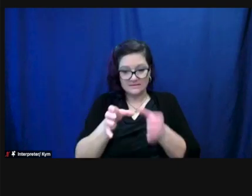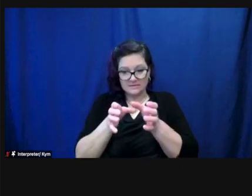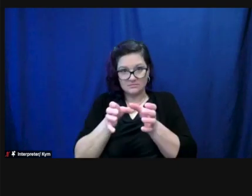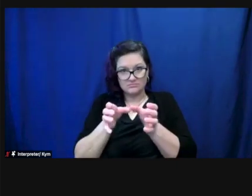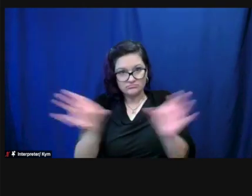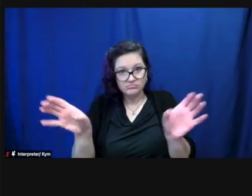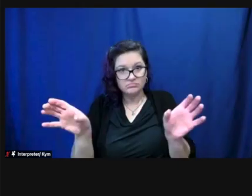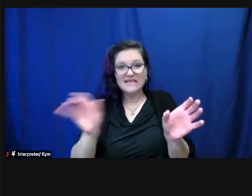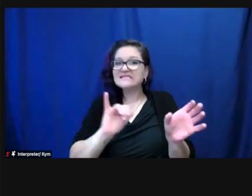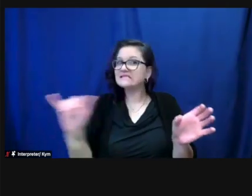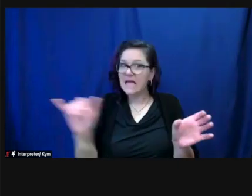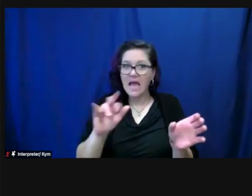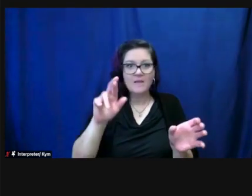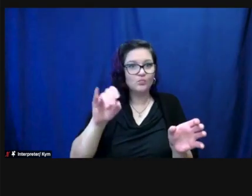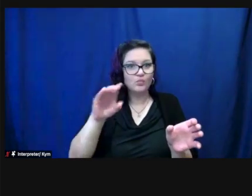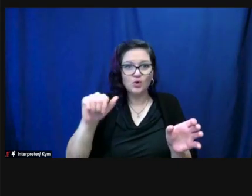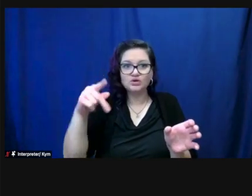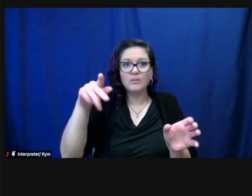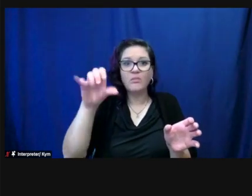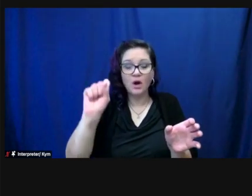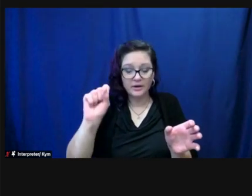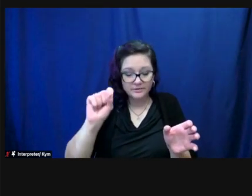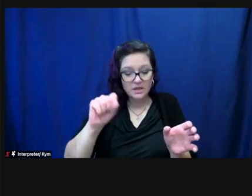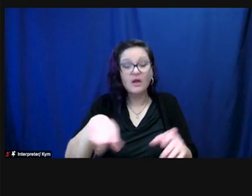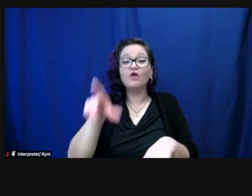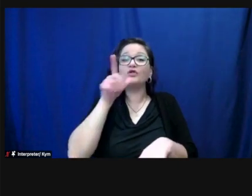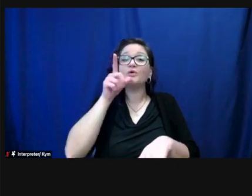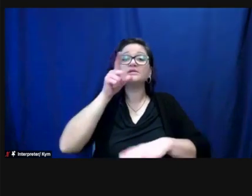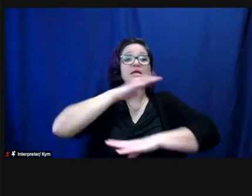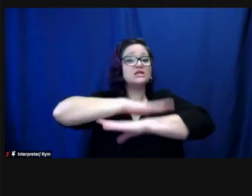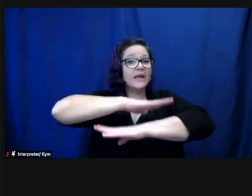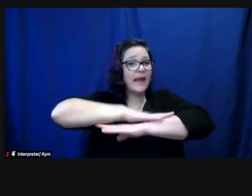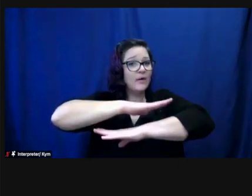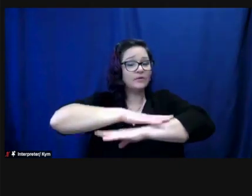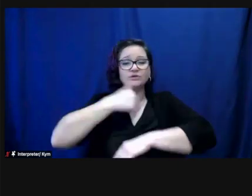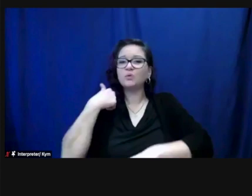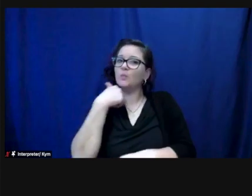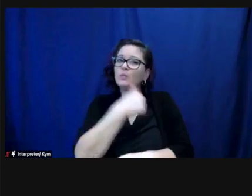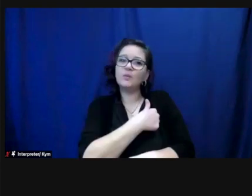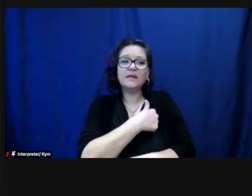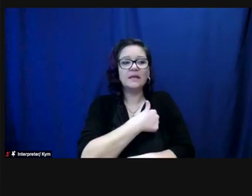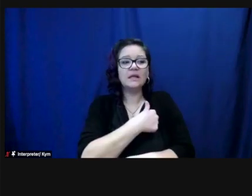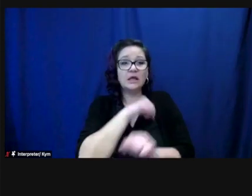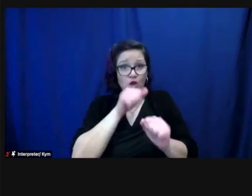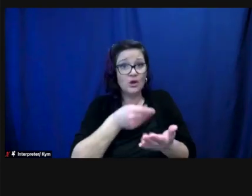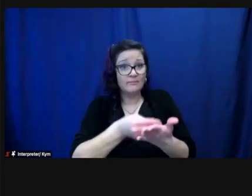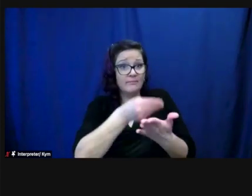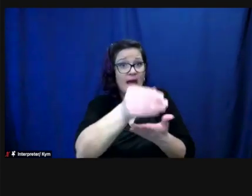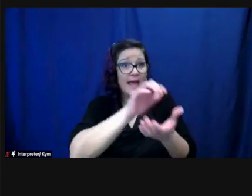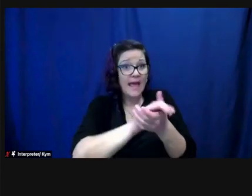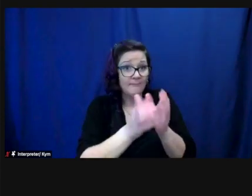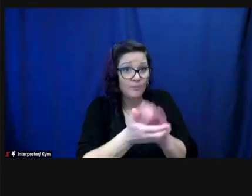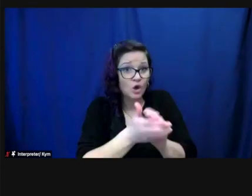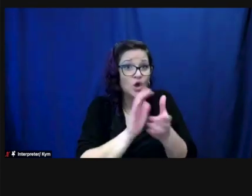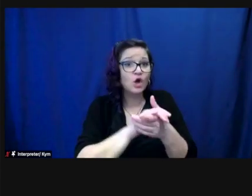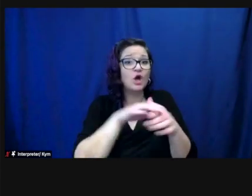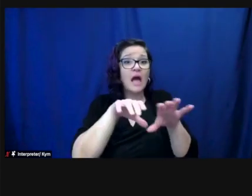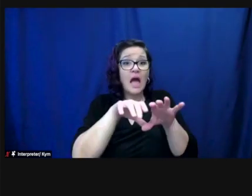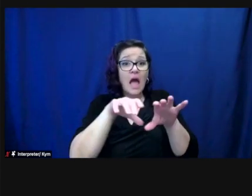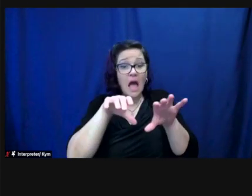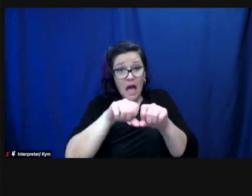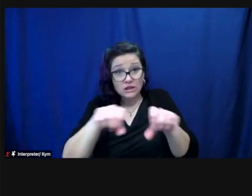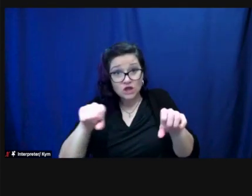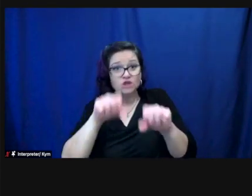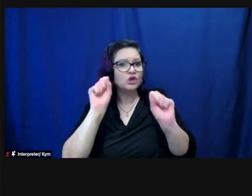Parks. The lunch counters, we could buy our hamburger and our hot dogs, but